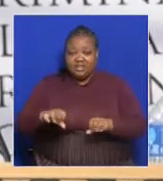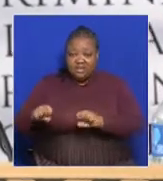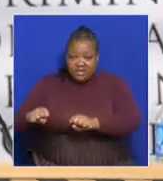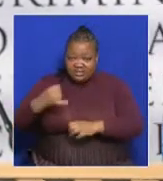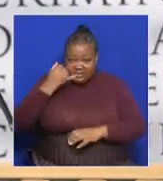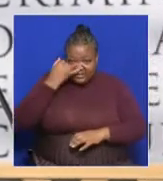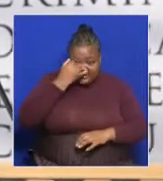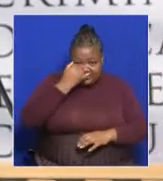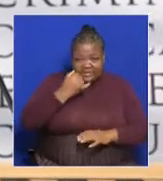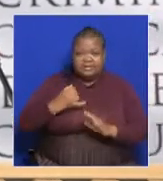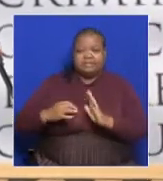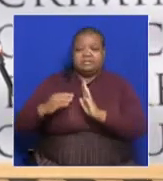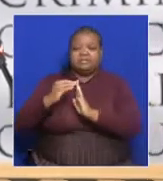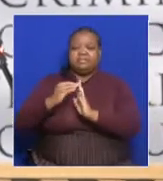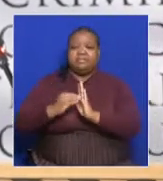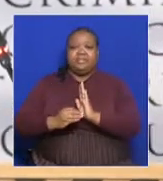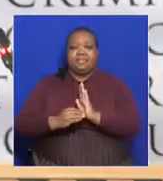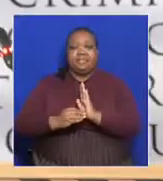that table.